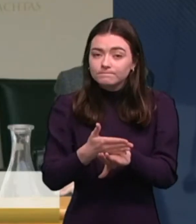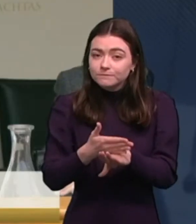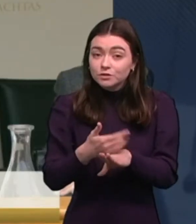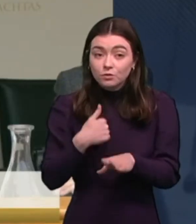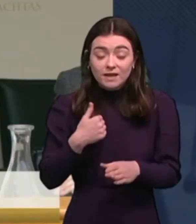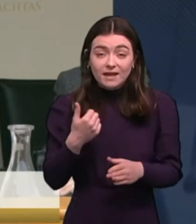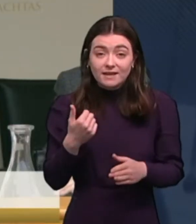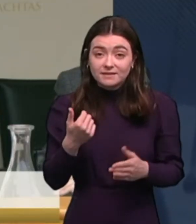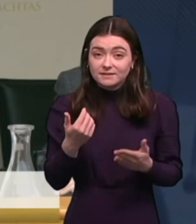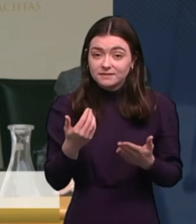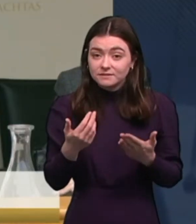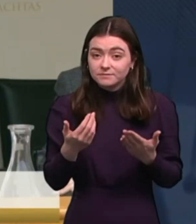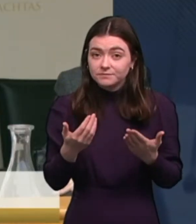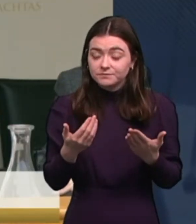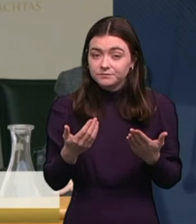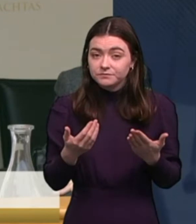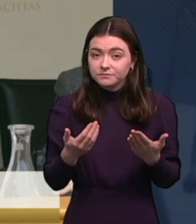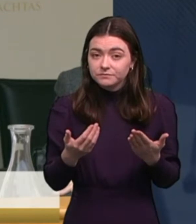had 8 dementia